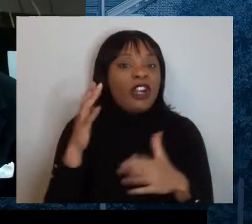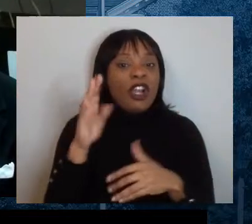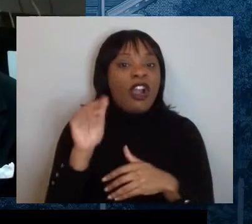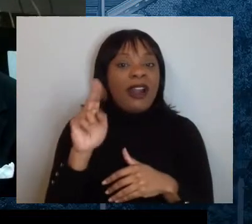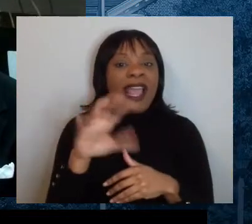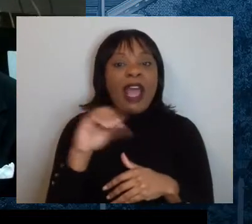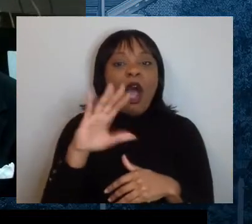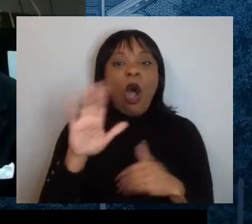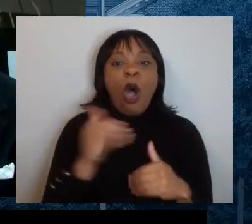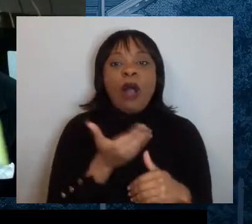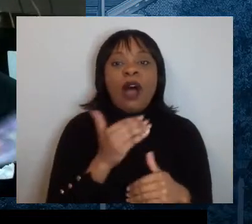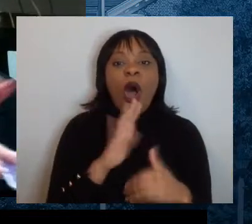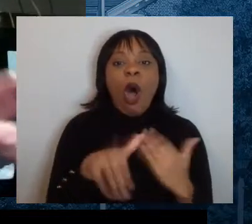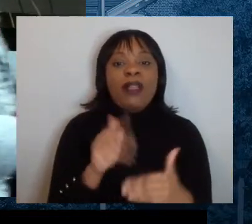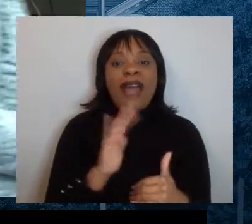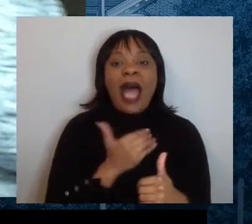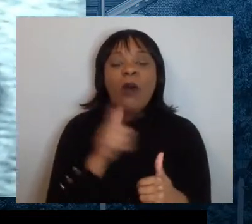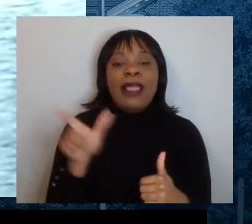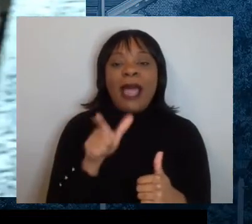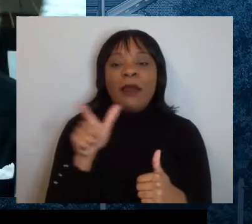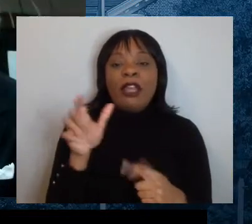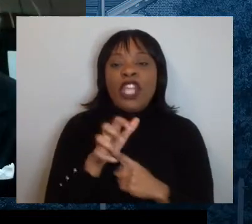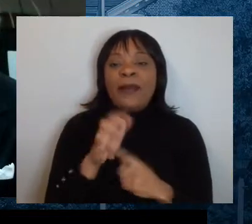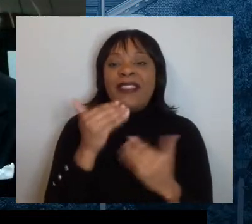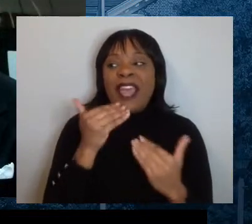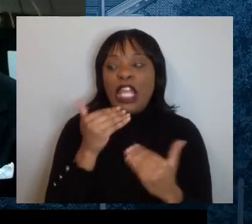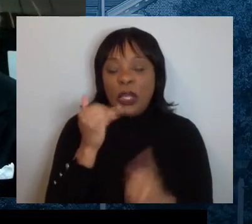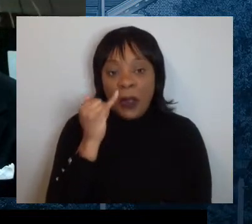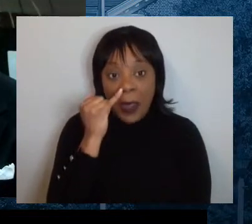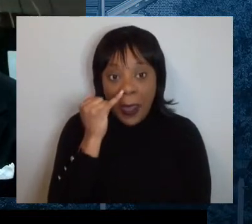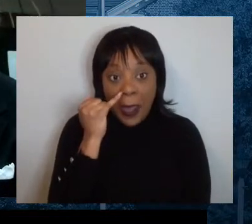Thank you.